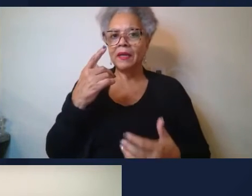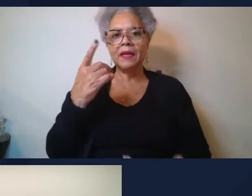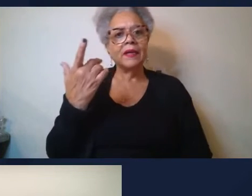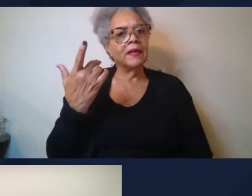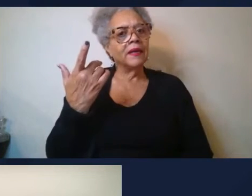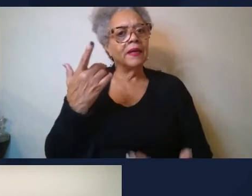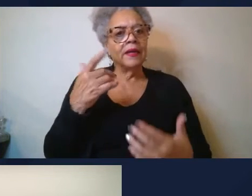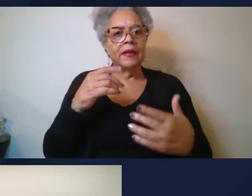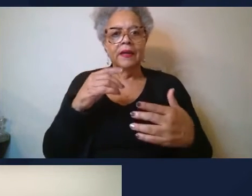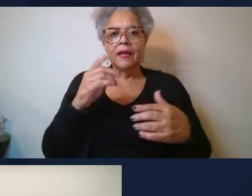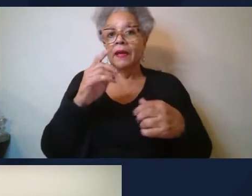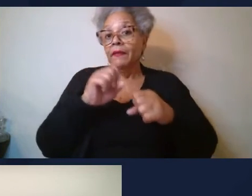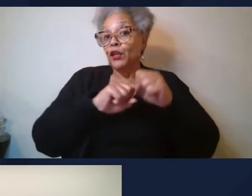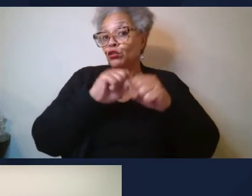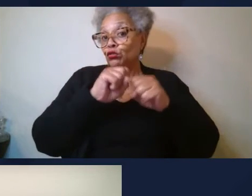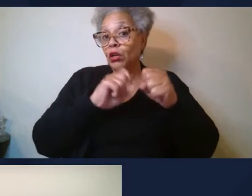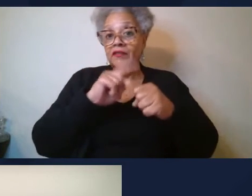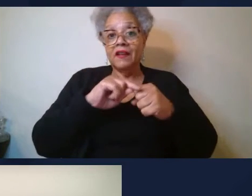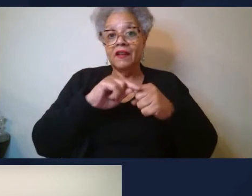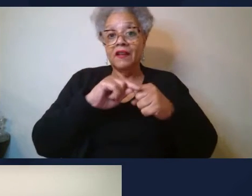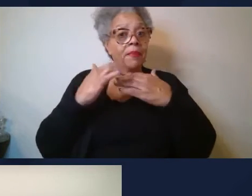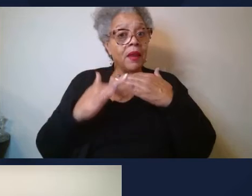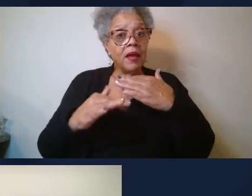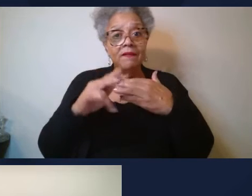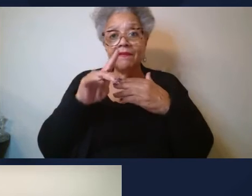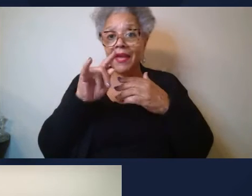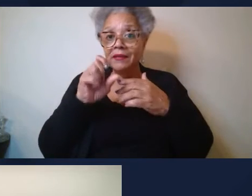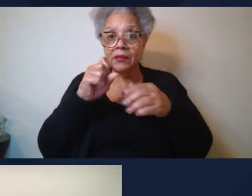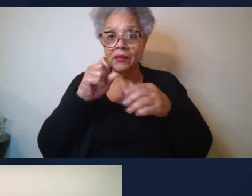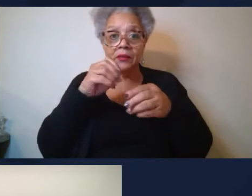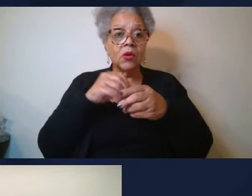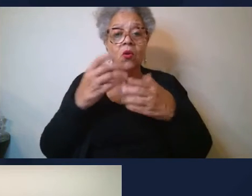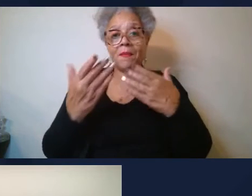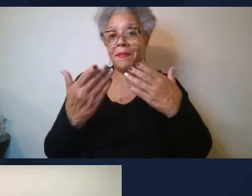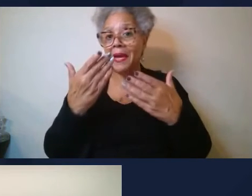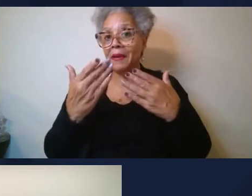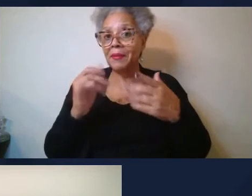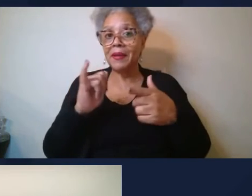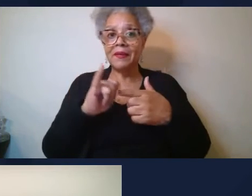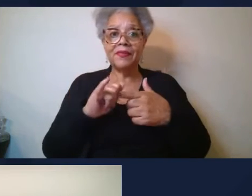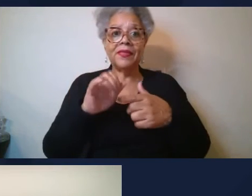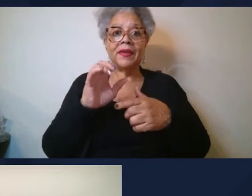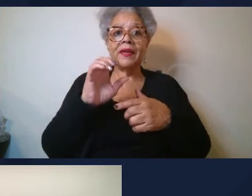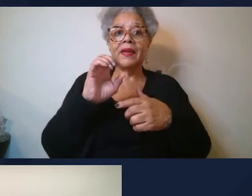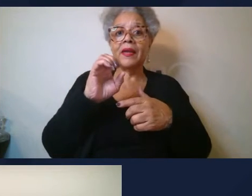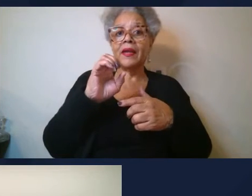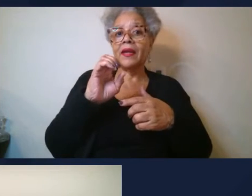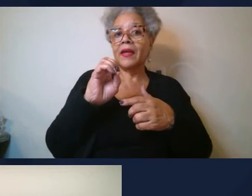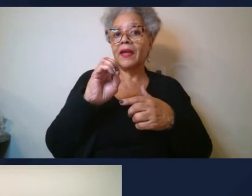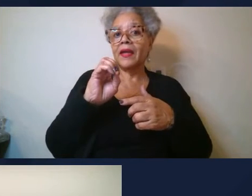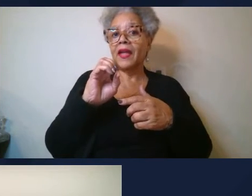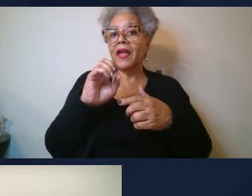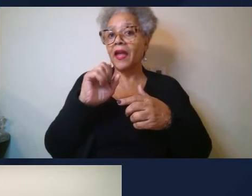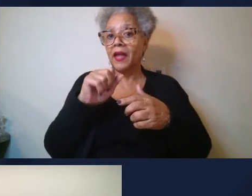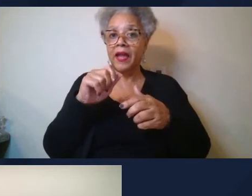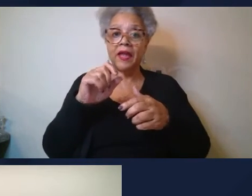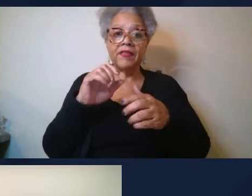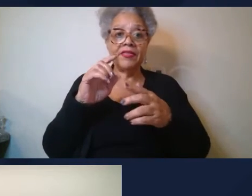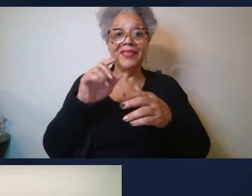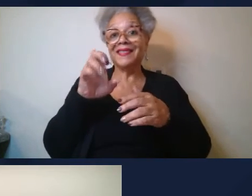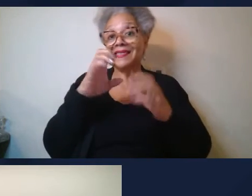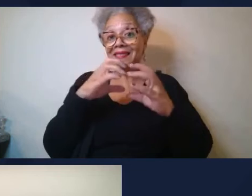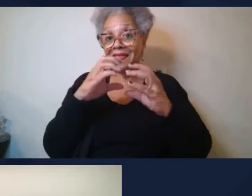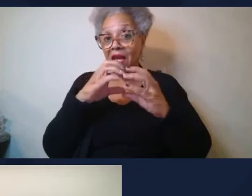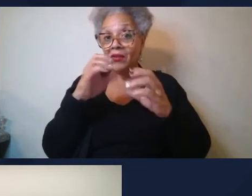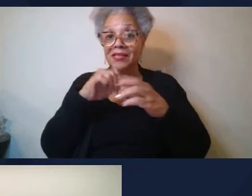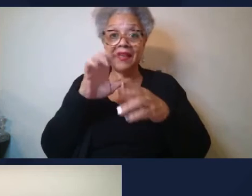structure, maybe the structure of the blood vessels, or maybe the endothelial cells in the olfactory bulb might be